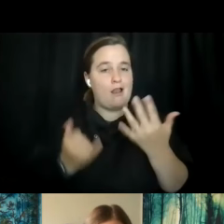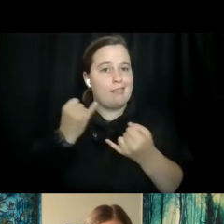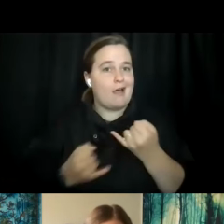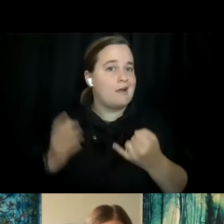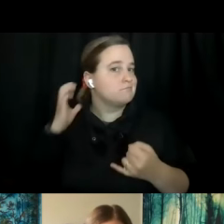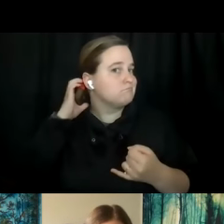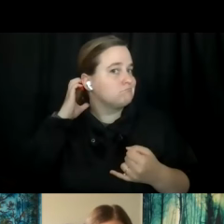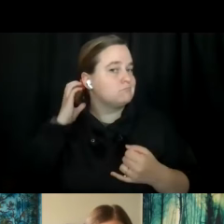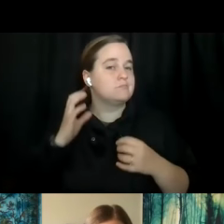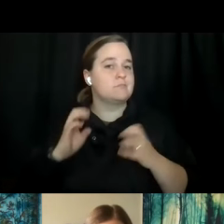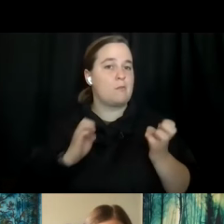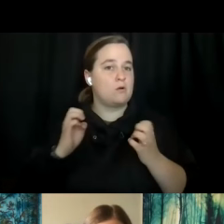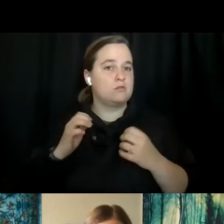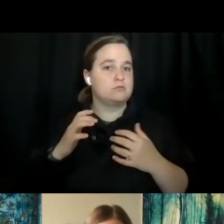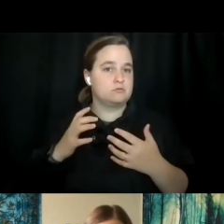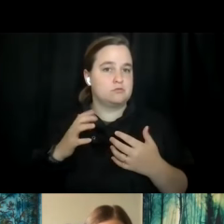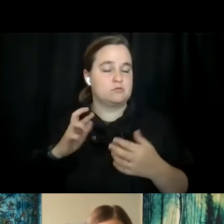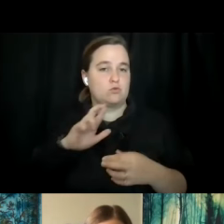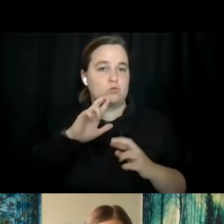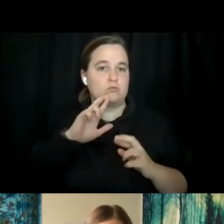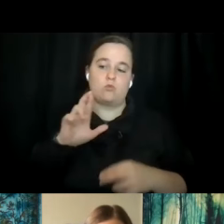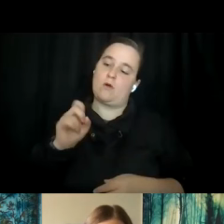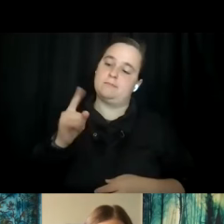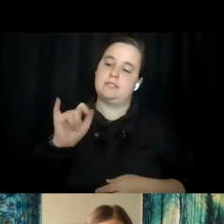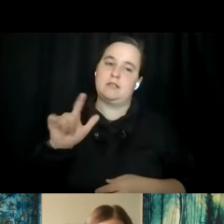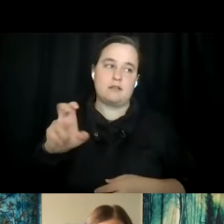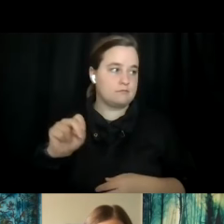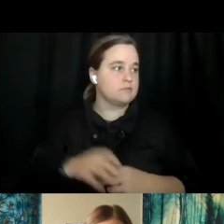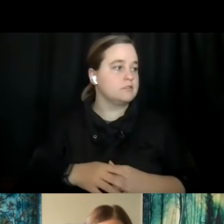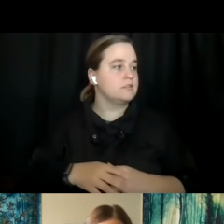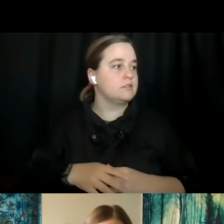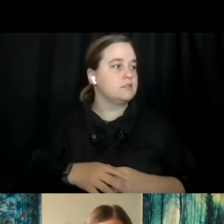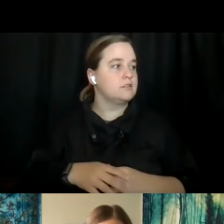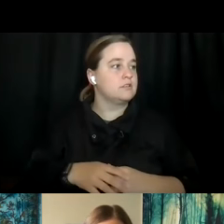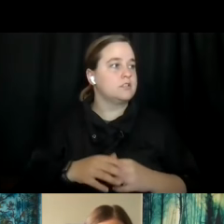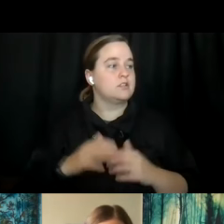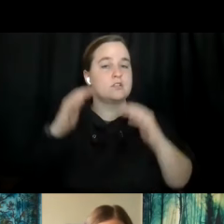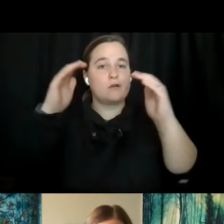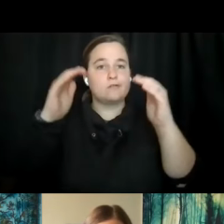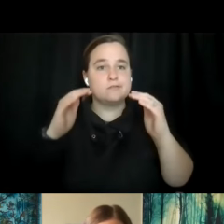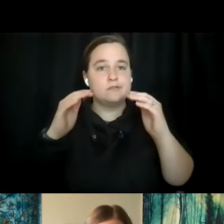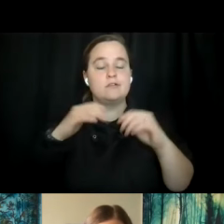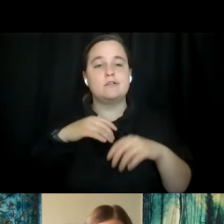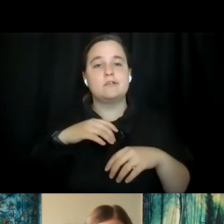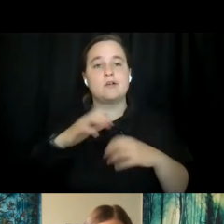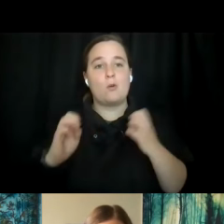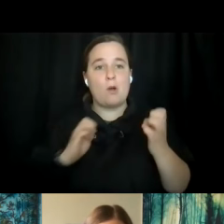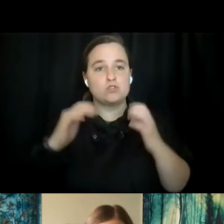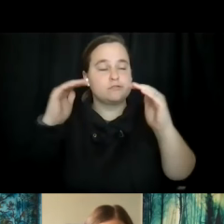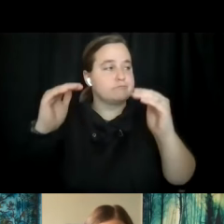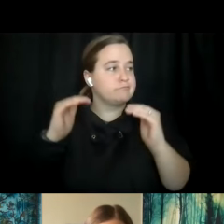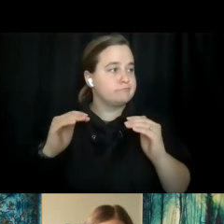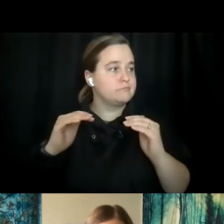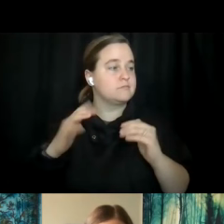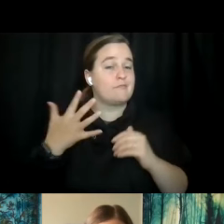at these body awareness aspects, your 5 senses. So that's kind of in a way external from us.